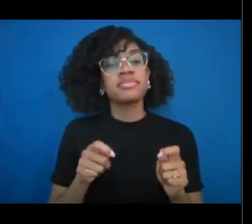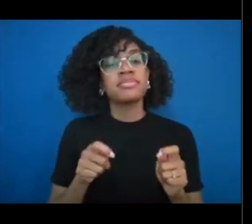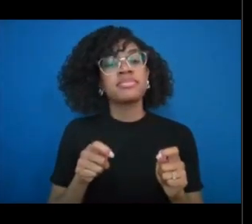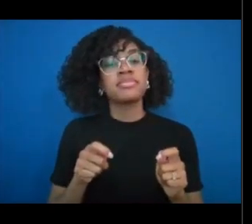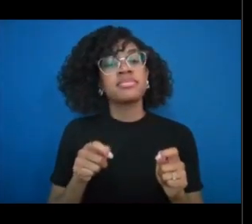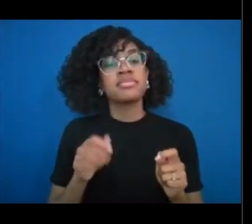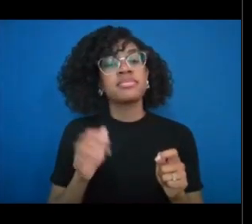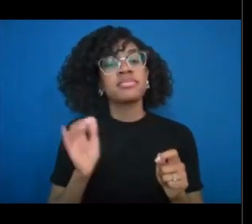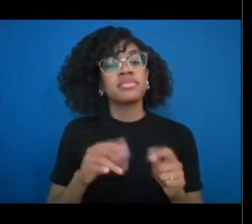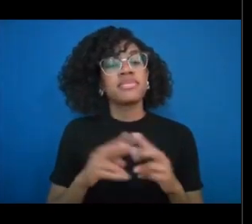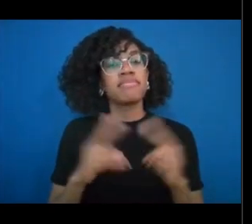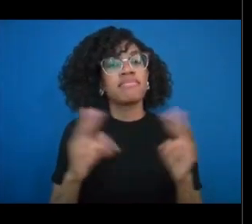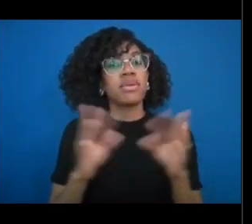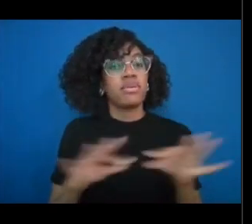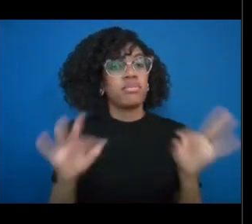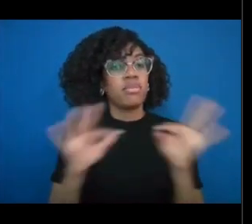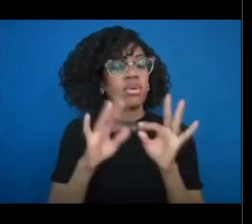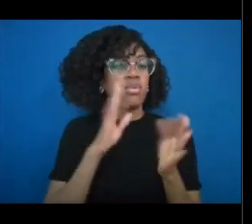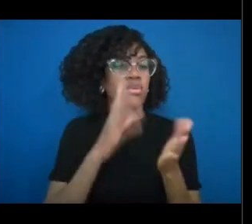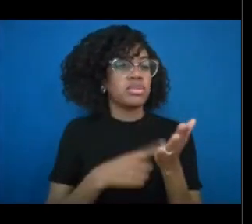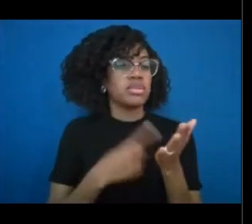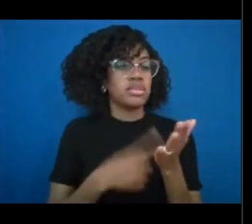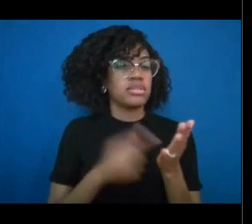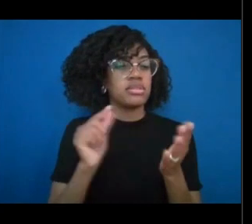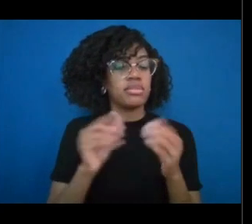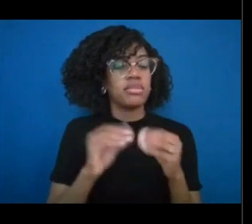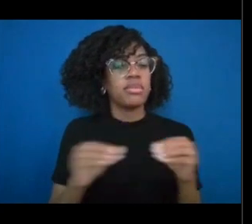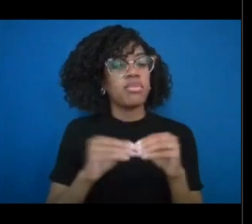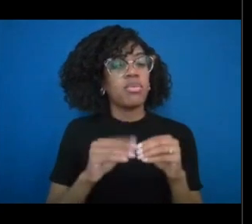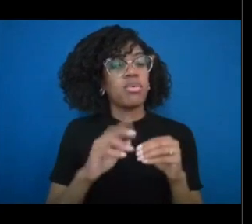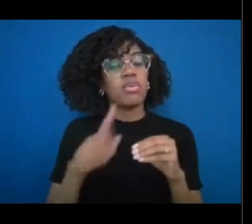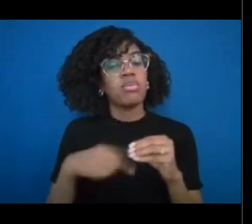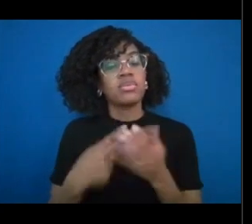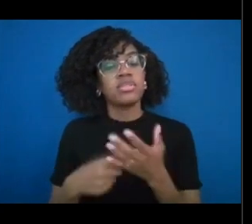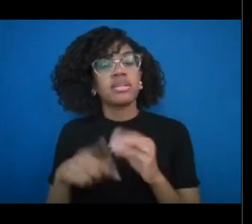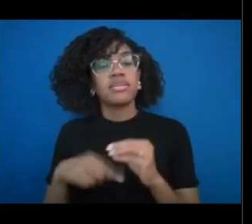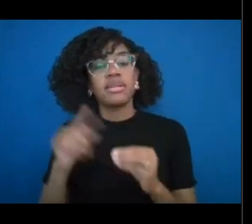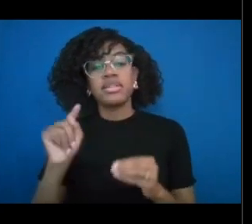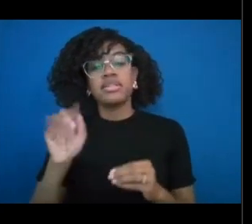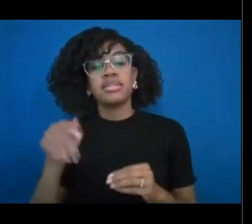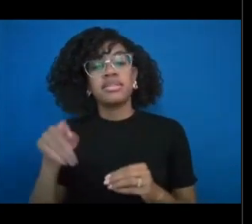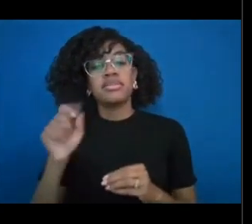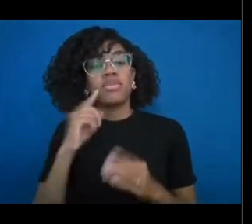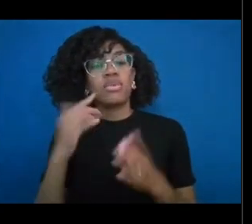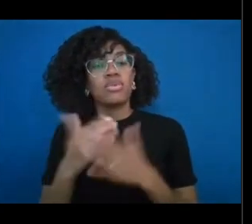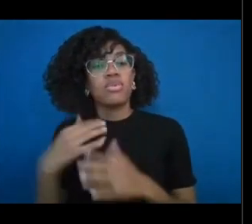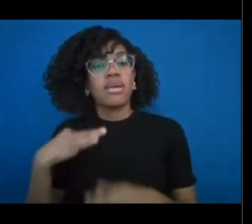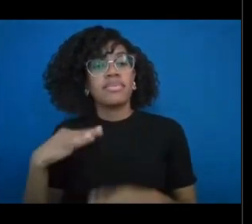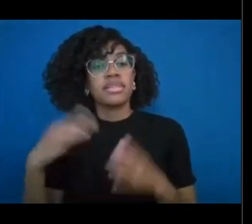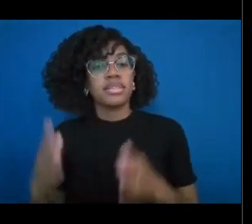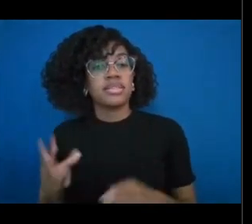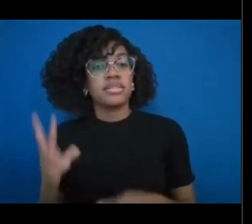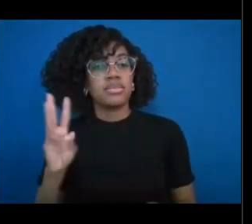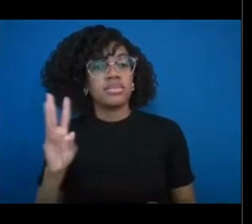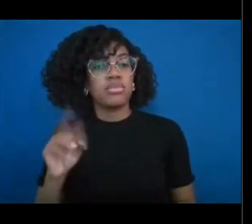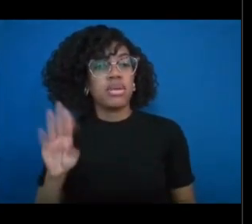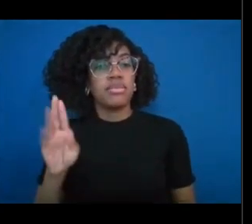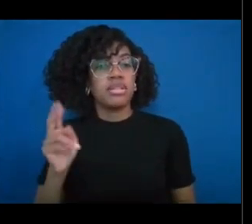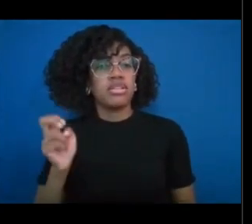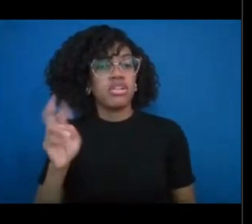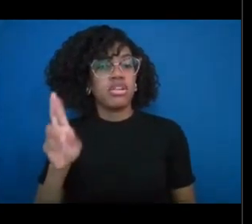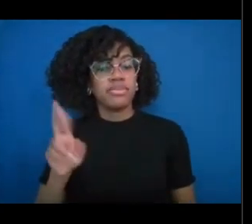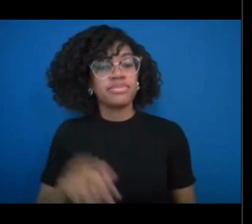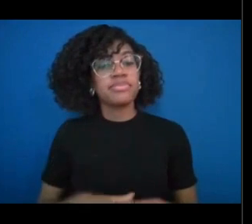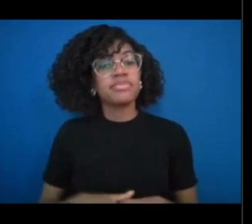very important, and we'll discuss it a little bit more in our tips for new applicants webinar. But you